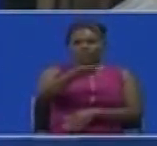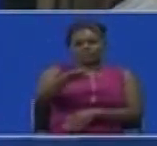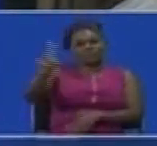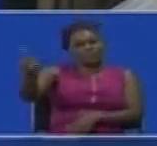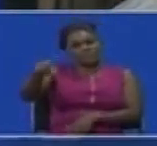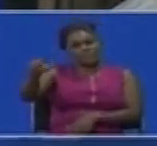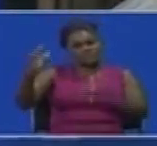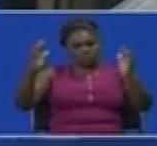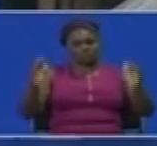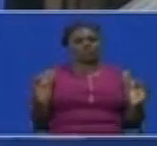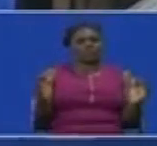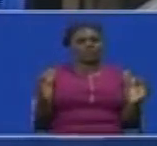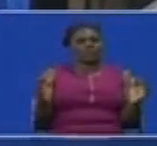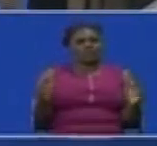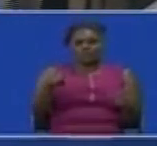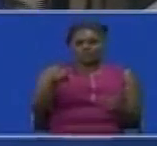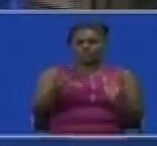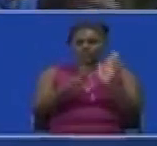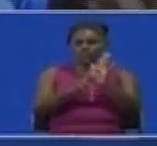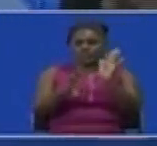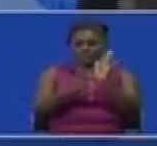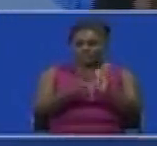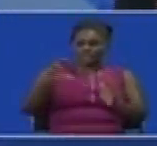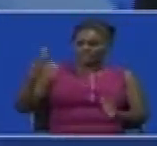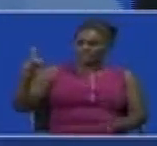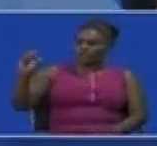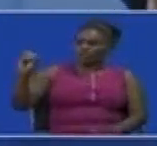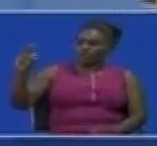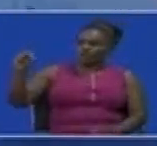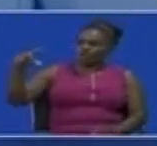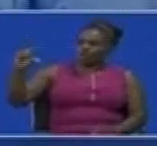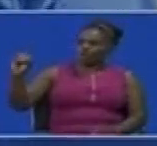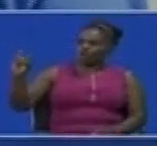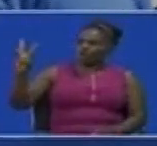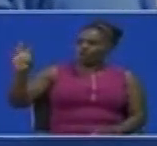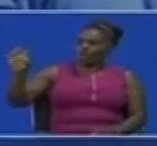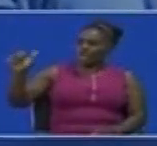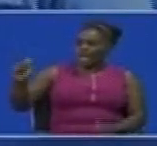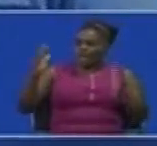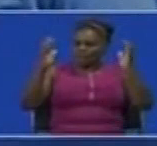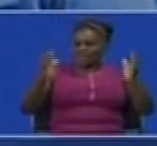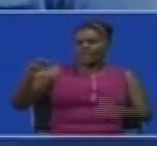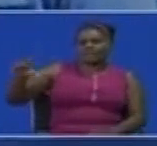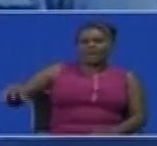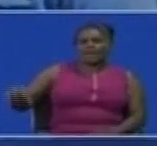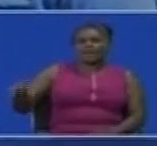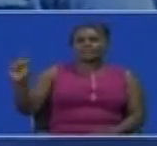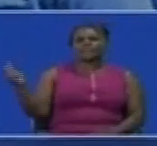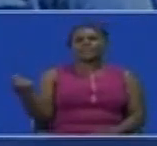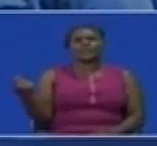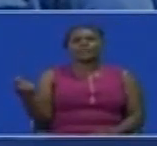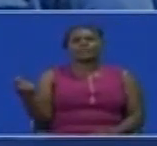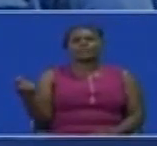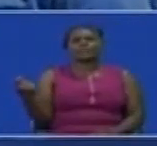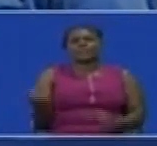wrong. Well, you represent Congo Air, and we understand that you represent an area that has one of the largest markets in Kenya, actually. Yeah. Talk